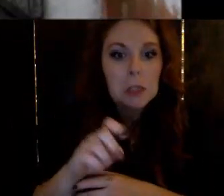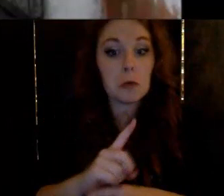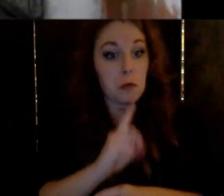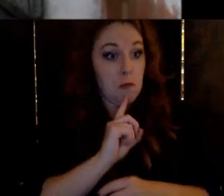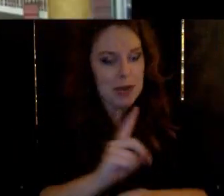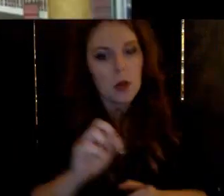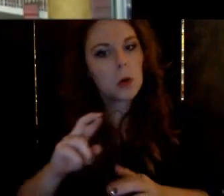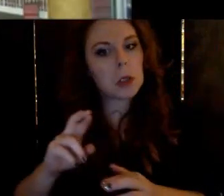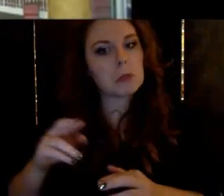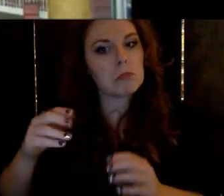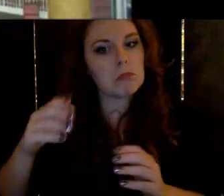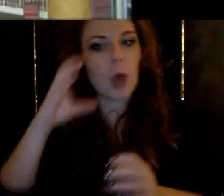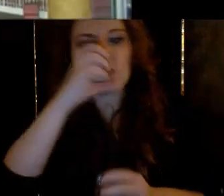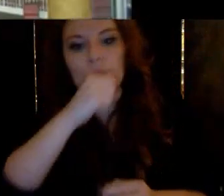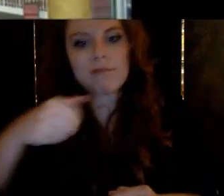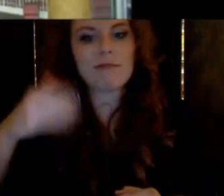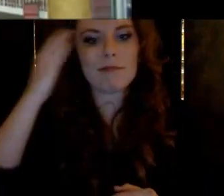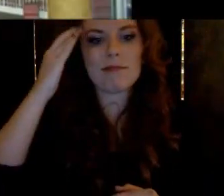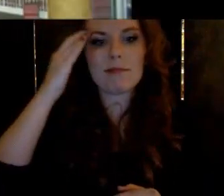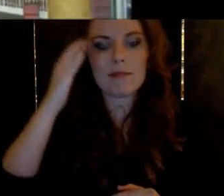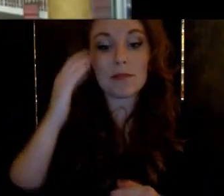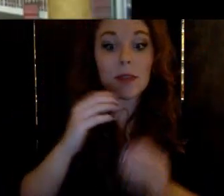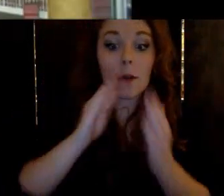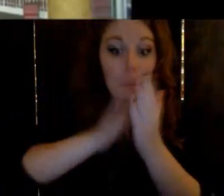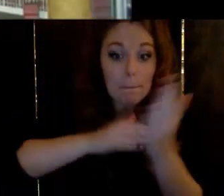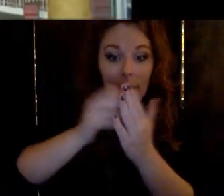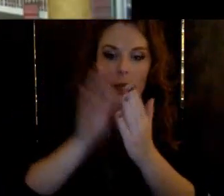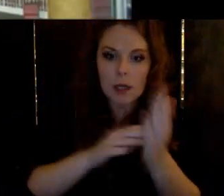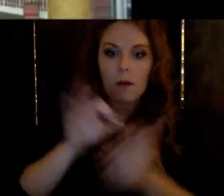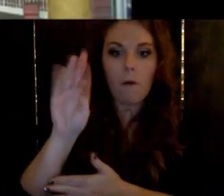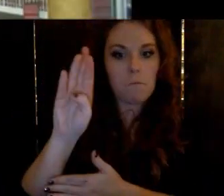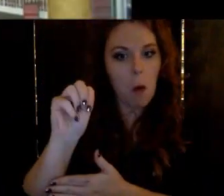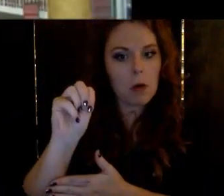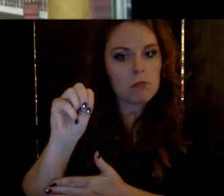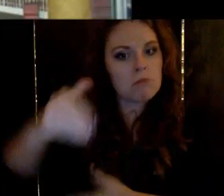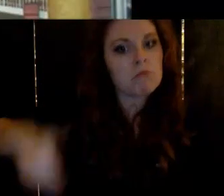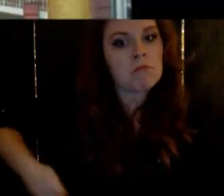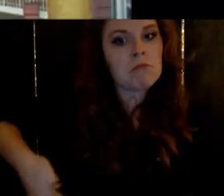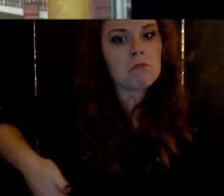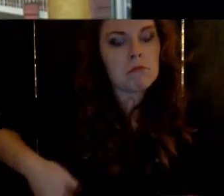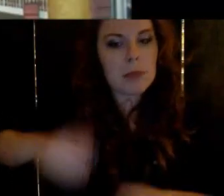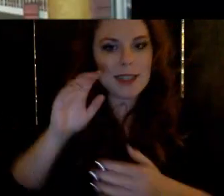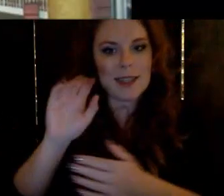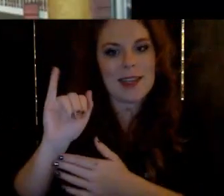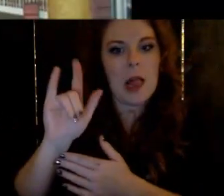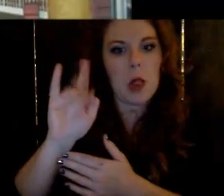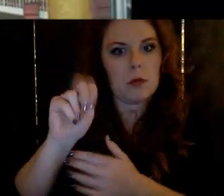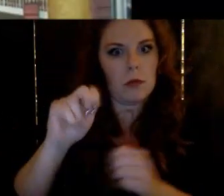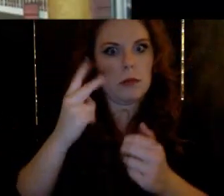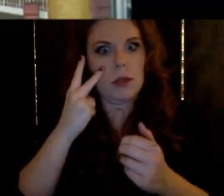way. In paintings and drawings, for instance, form is implied because it's an illusion of 3